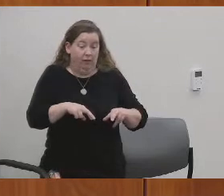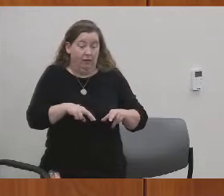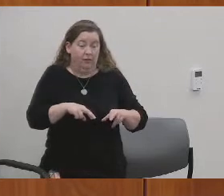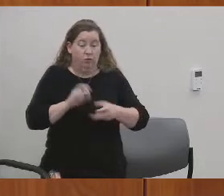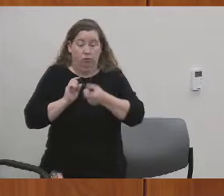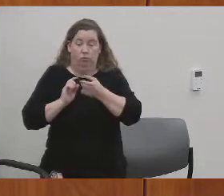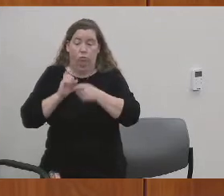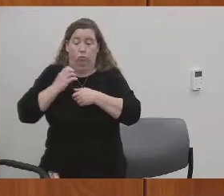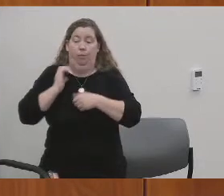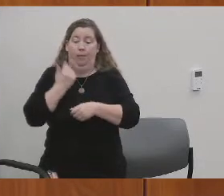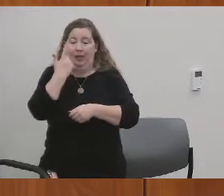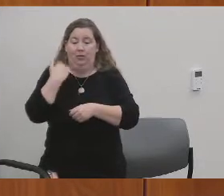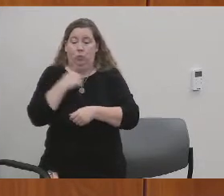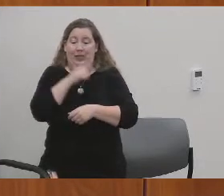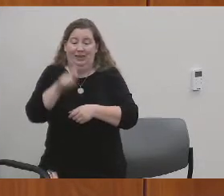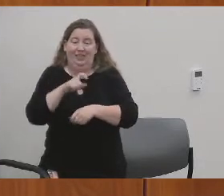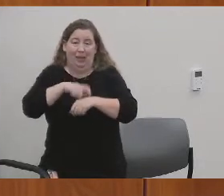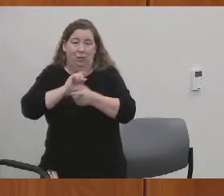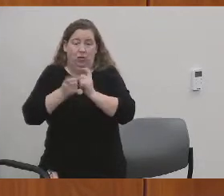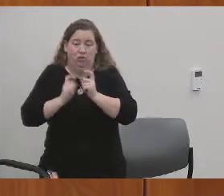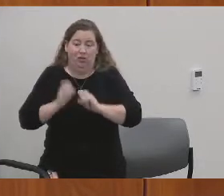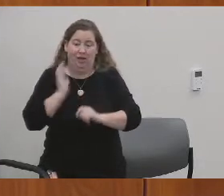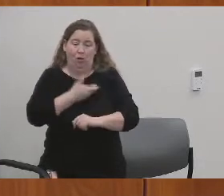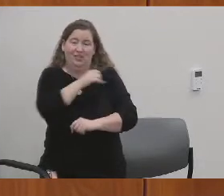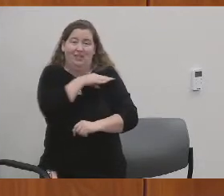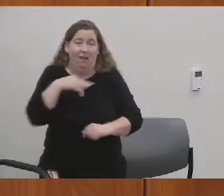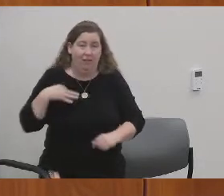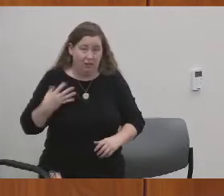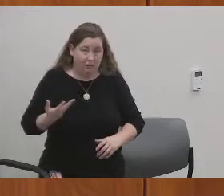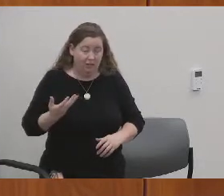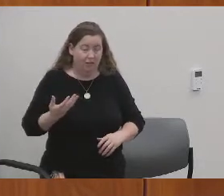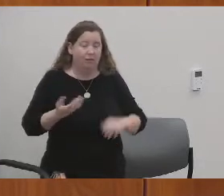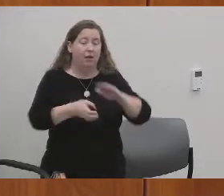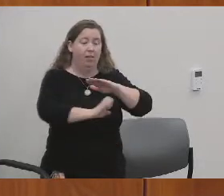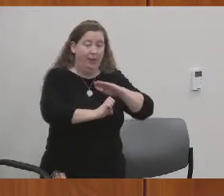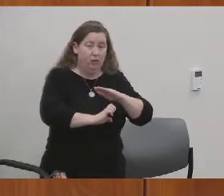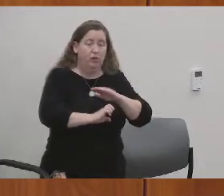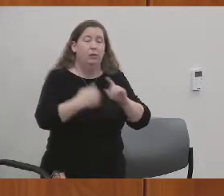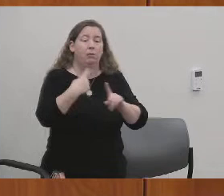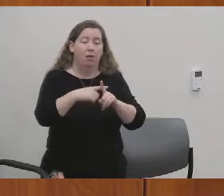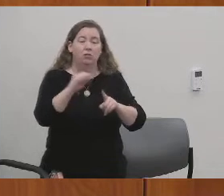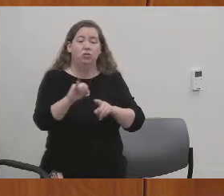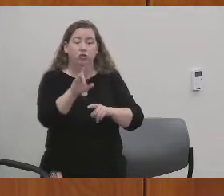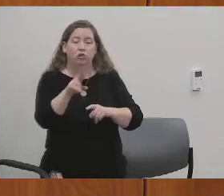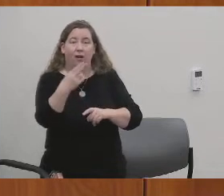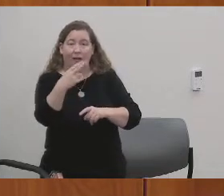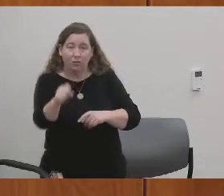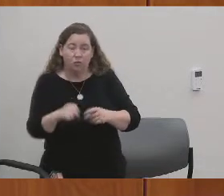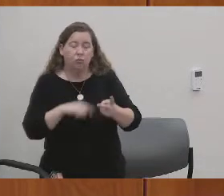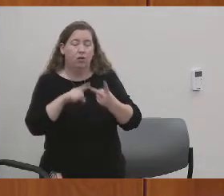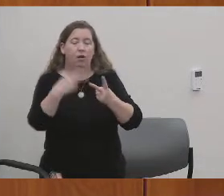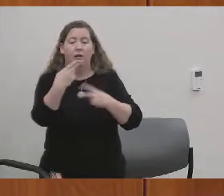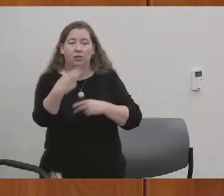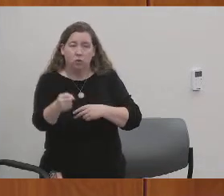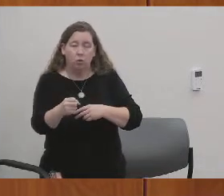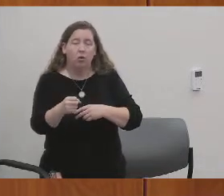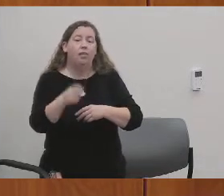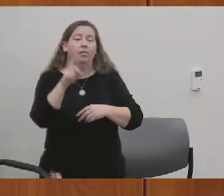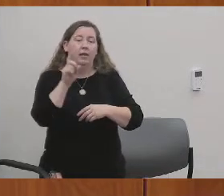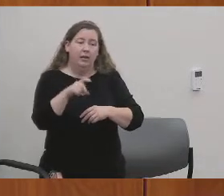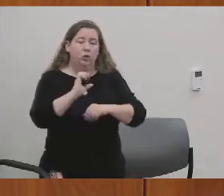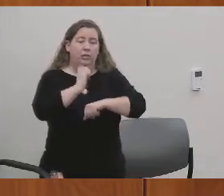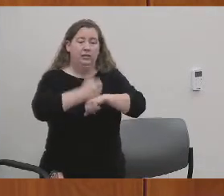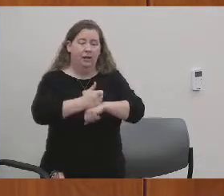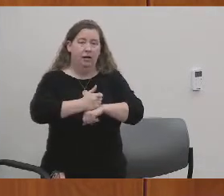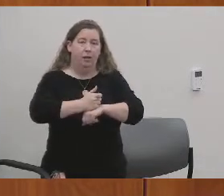in the elementaries, K to 6, but also at the junior high and high school, the opportunity for them to build a master schedule.